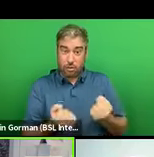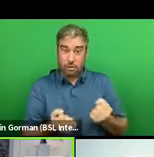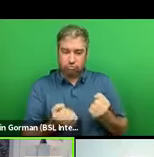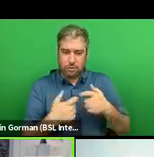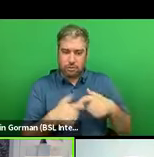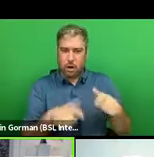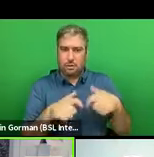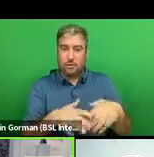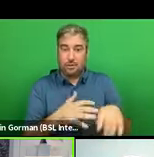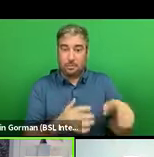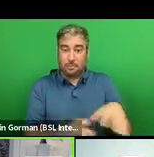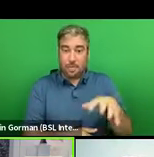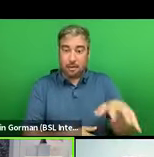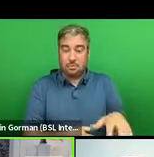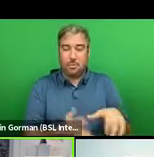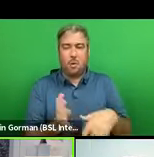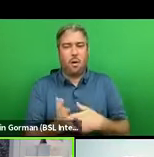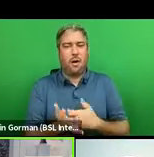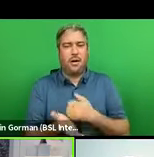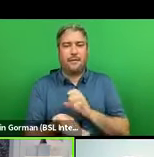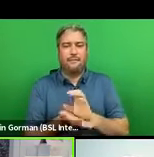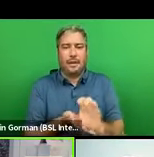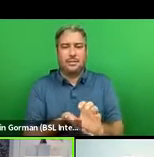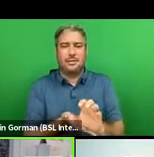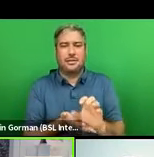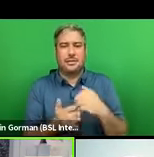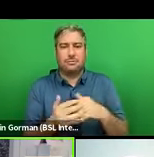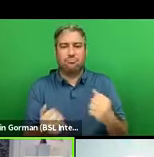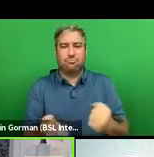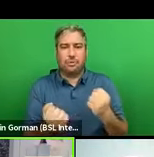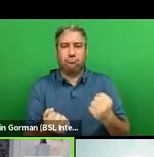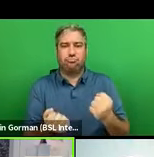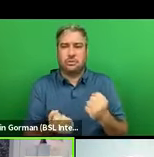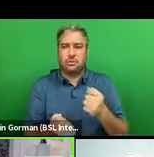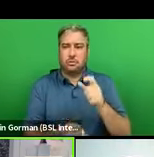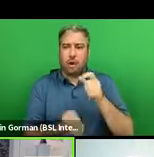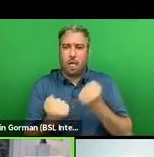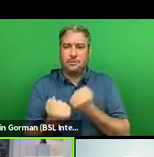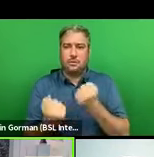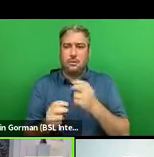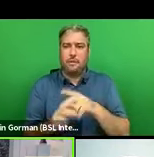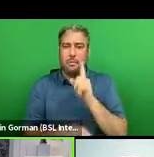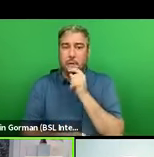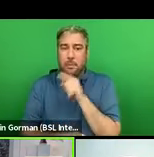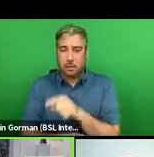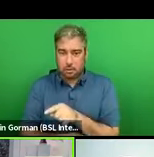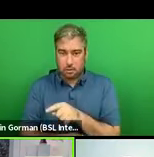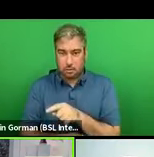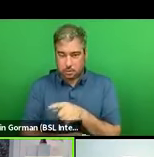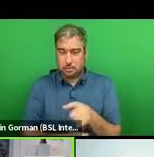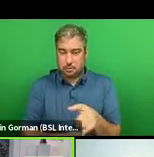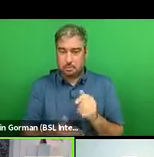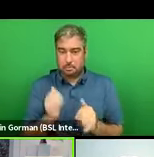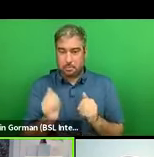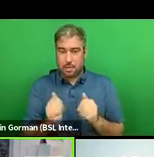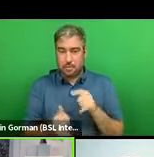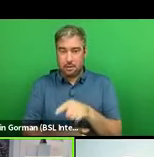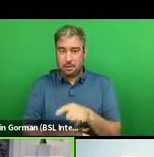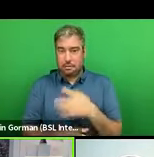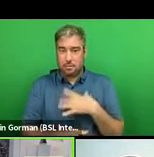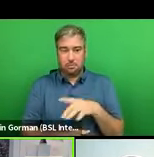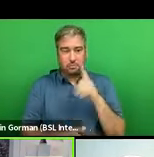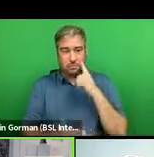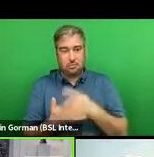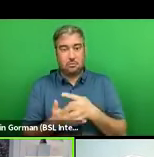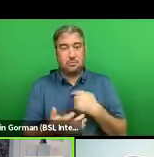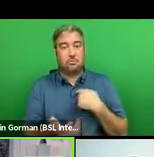resilience of people, and they might choose whether they want to stay in places that are going to become increasingly vulnerable over time, physically or